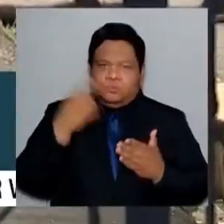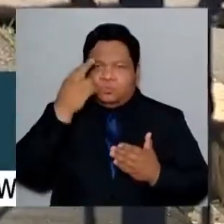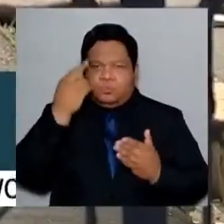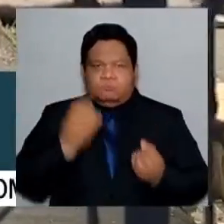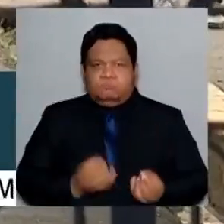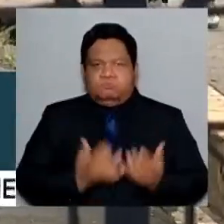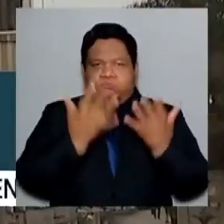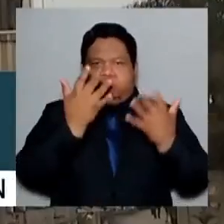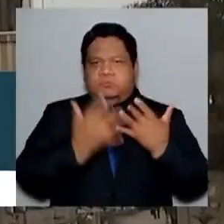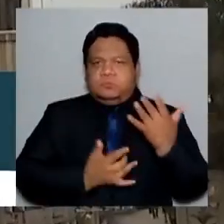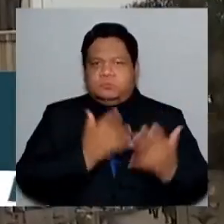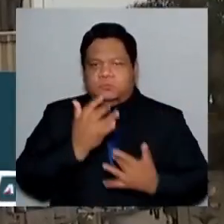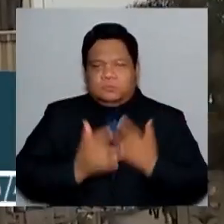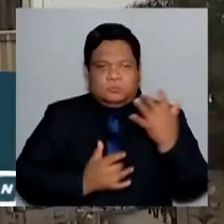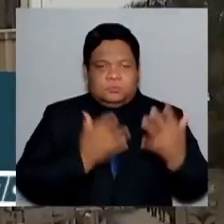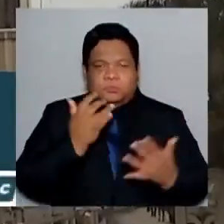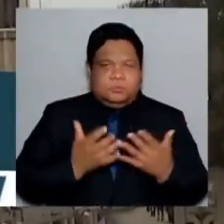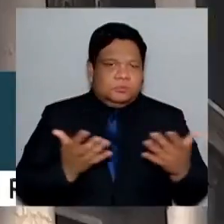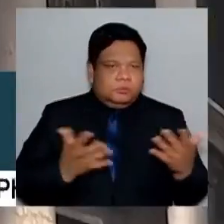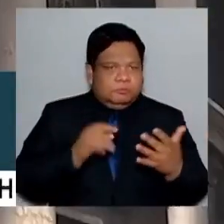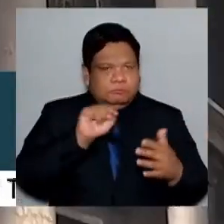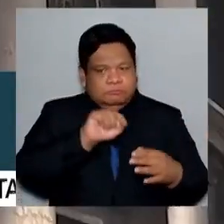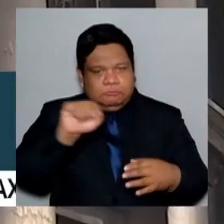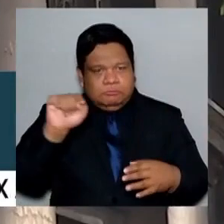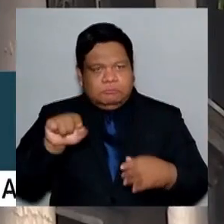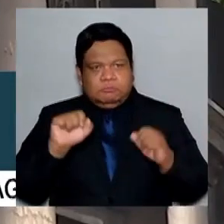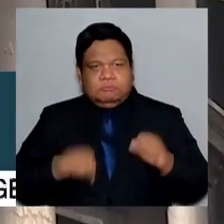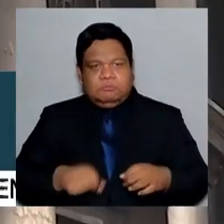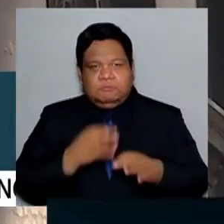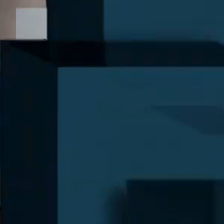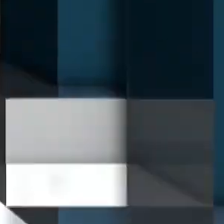which parts of the historical landmark can still be saved.